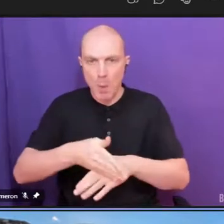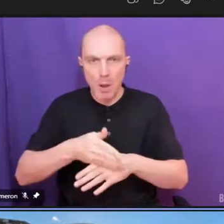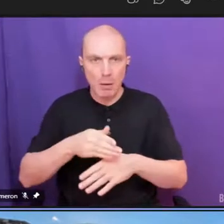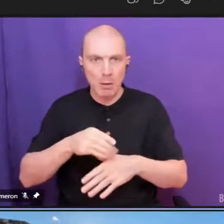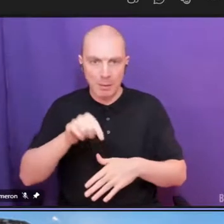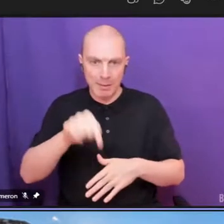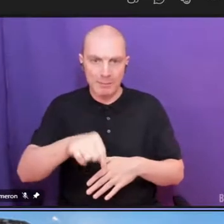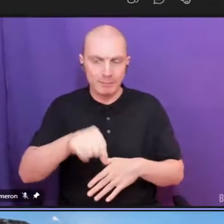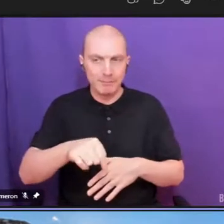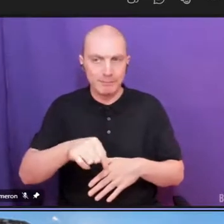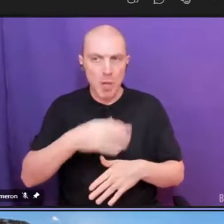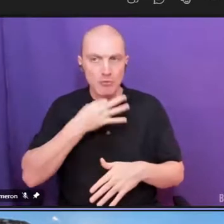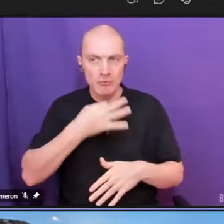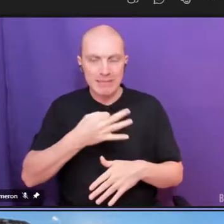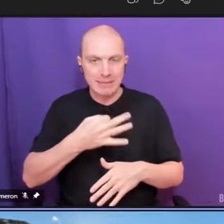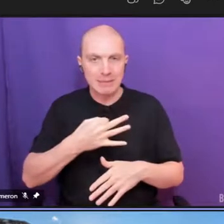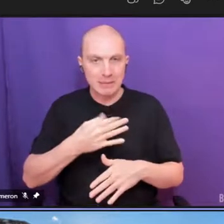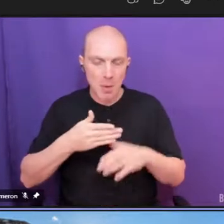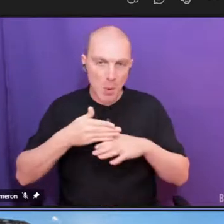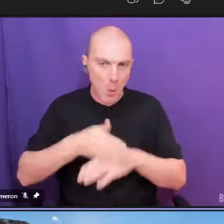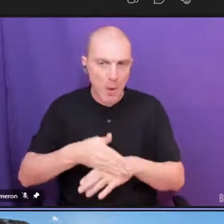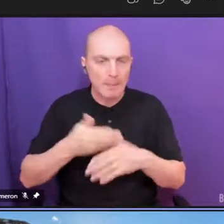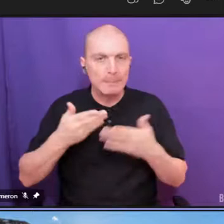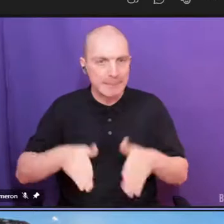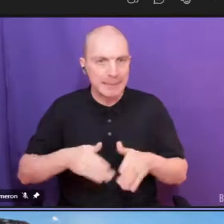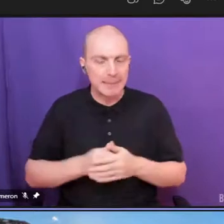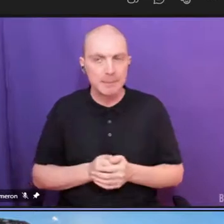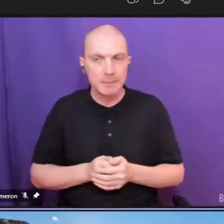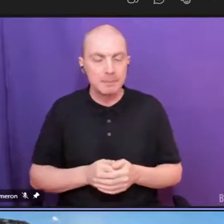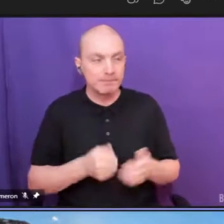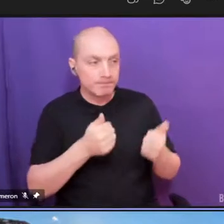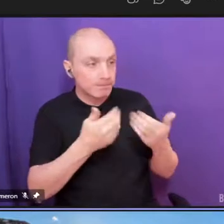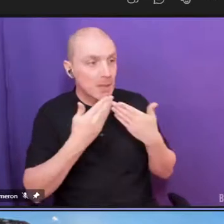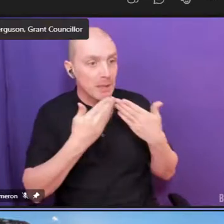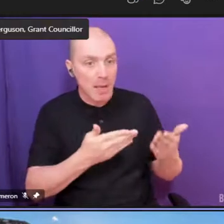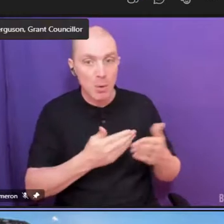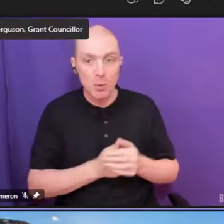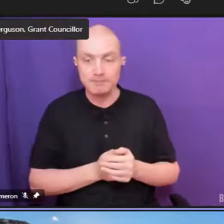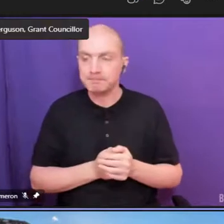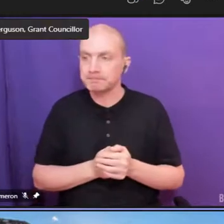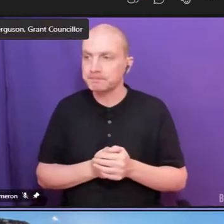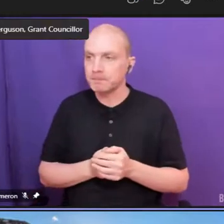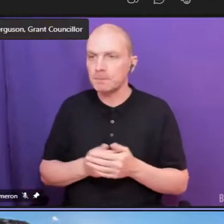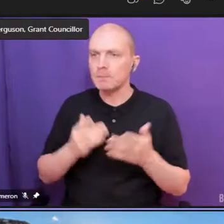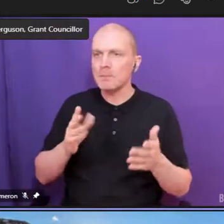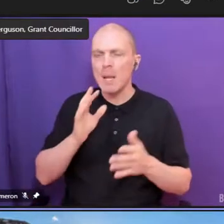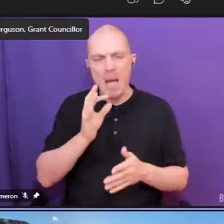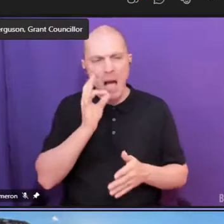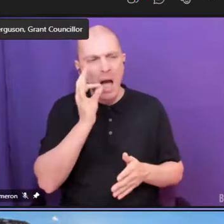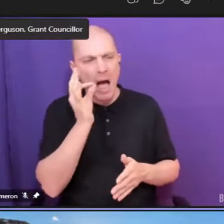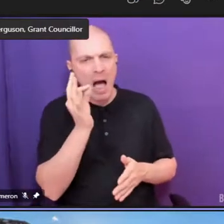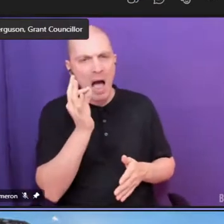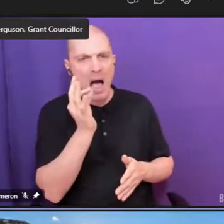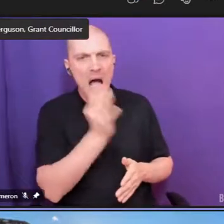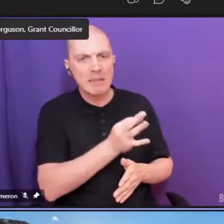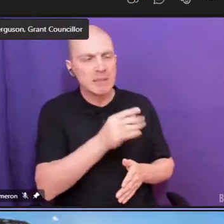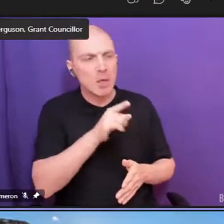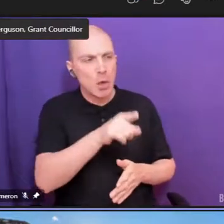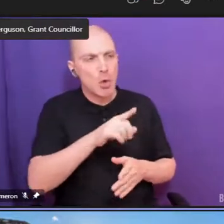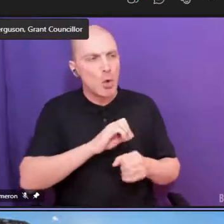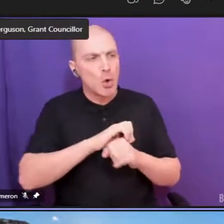Okay, thank you. Can I just ask something? In terms of the COVID risks that have come